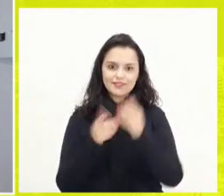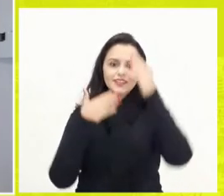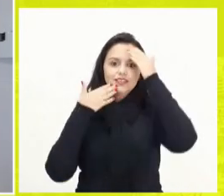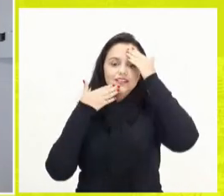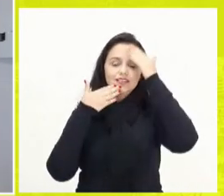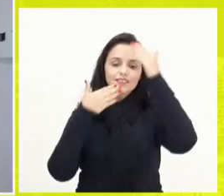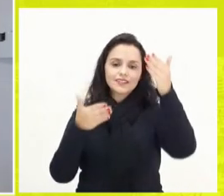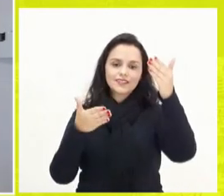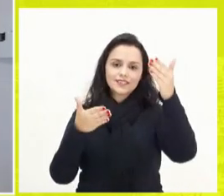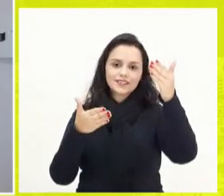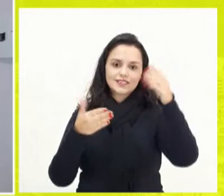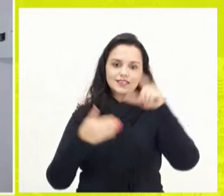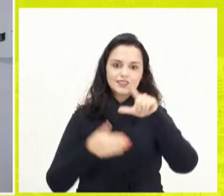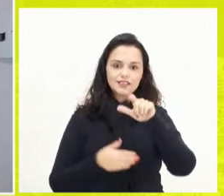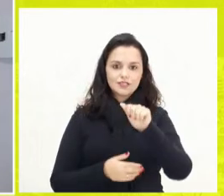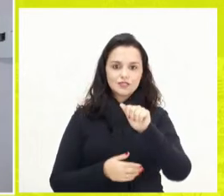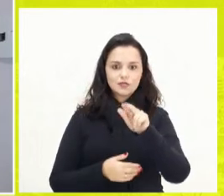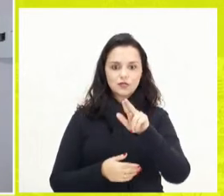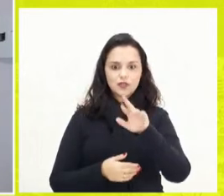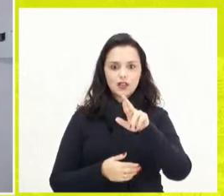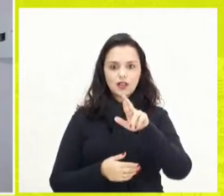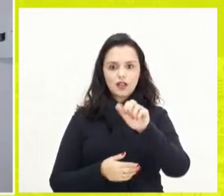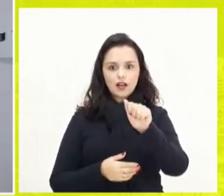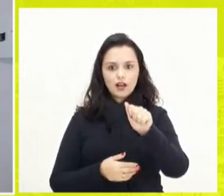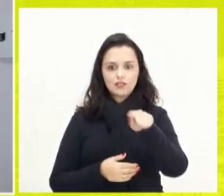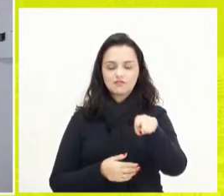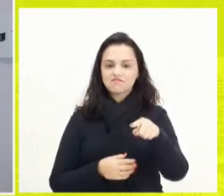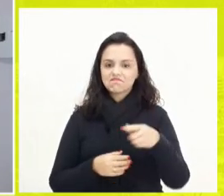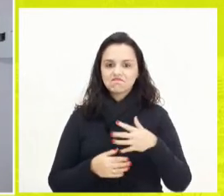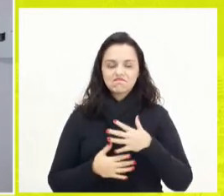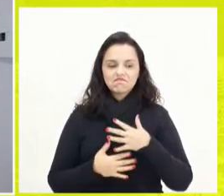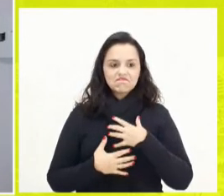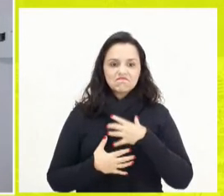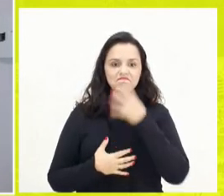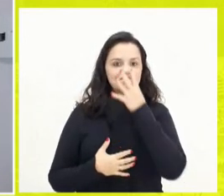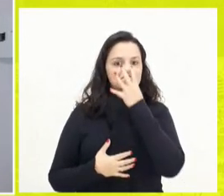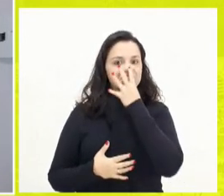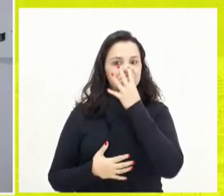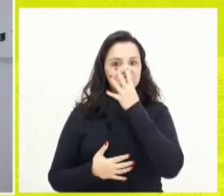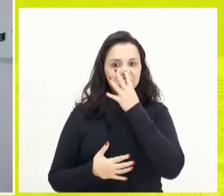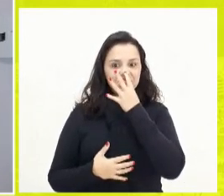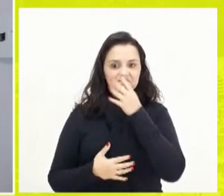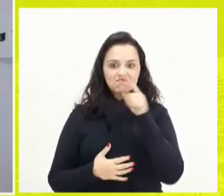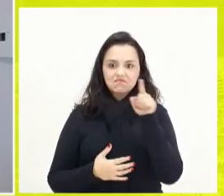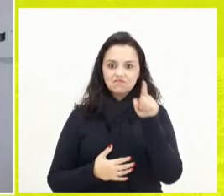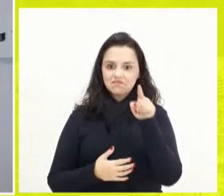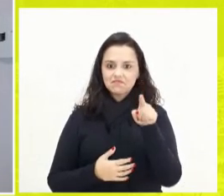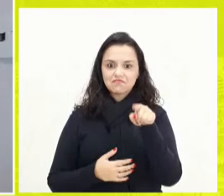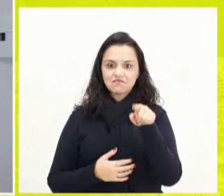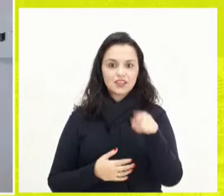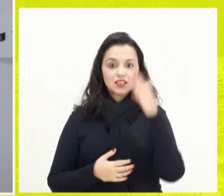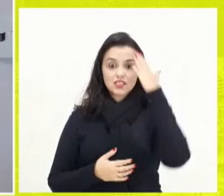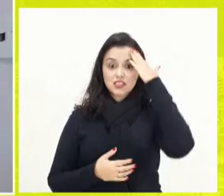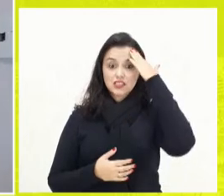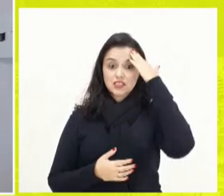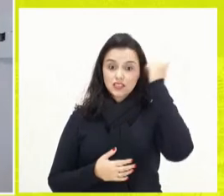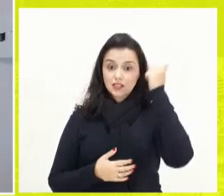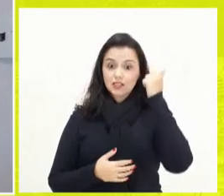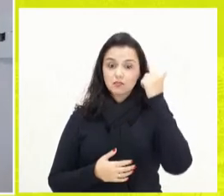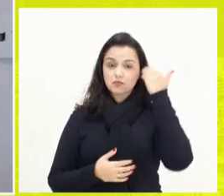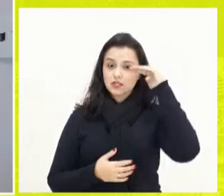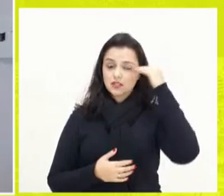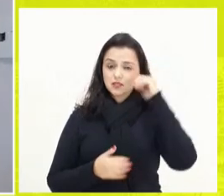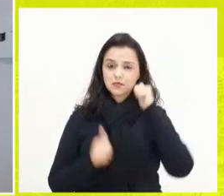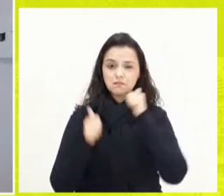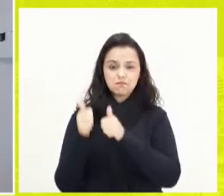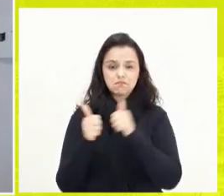briefly marcela i'd like to thank laura because laura was always a a great